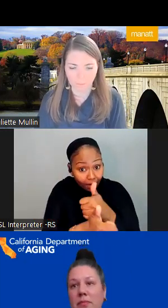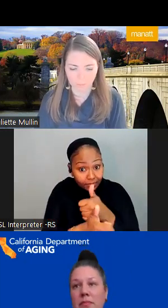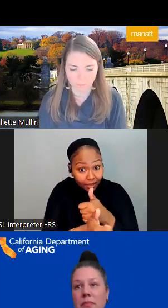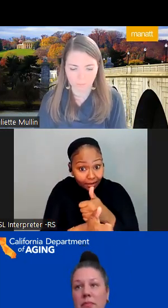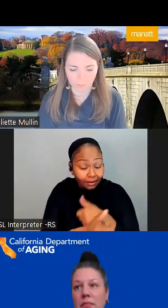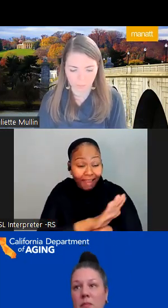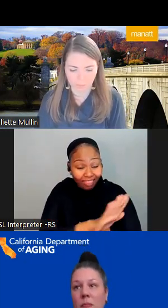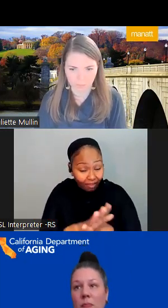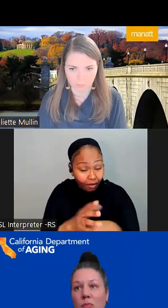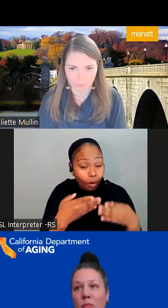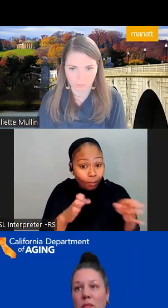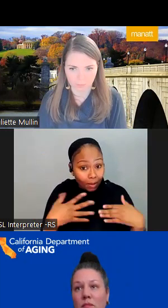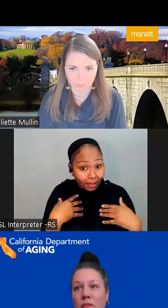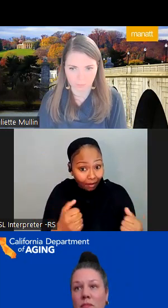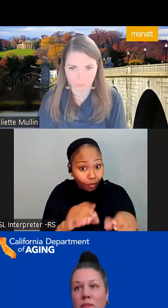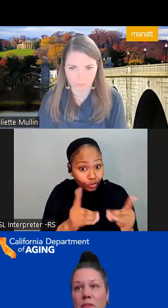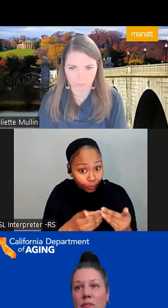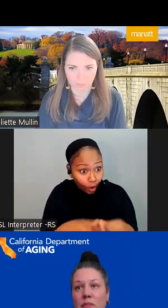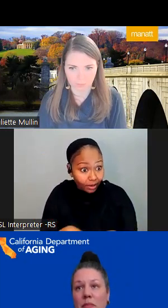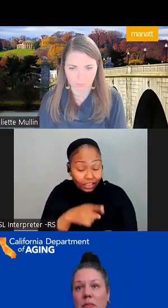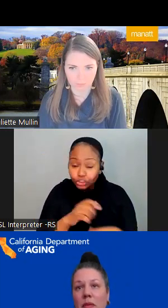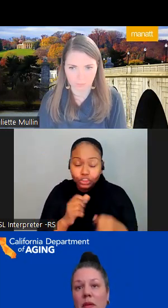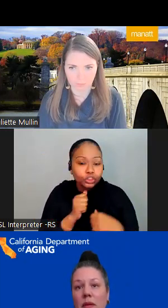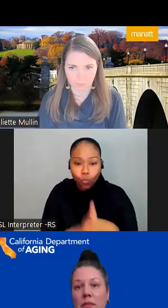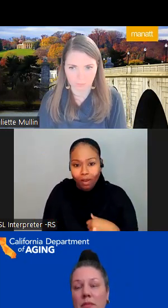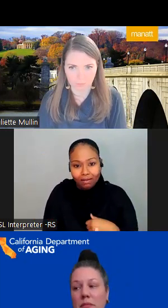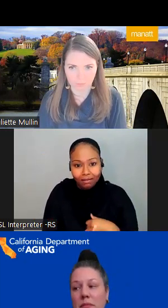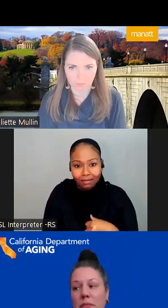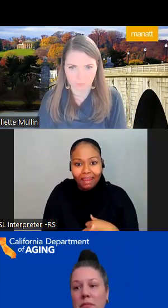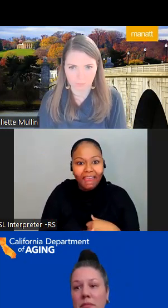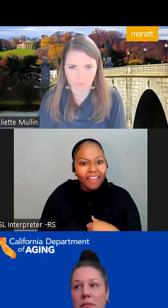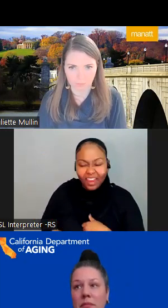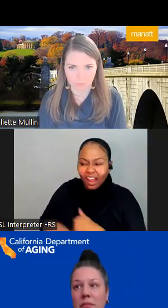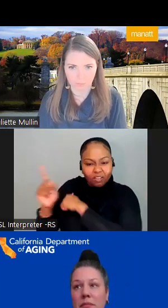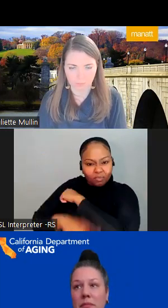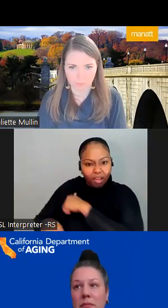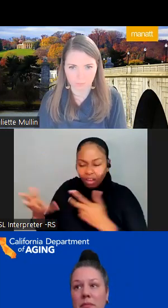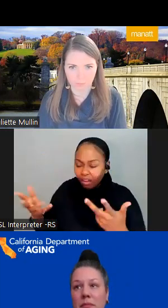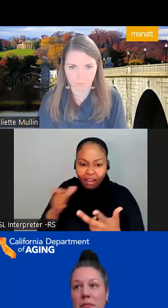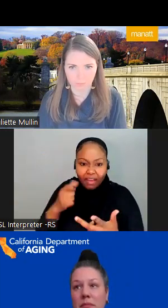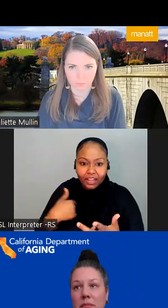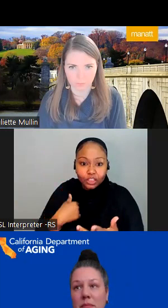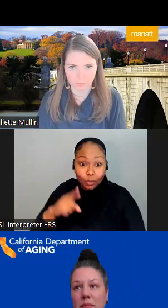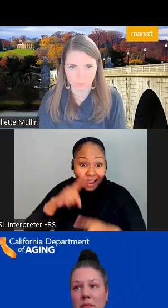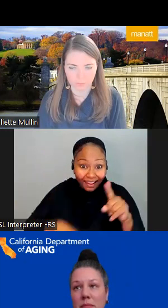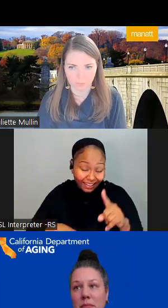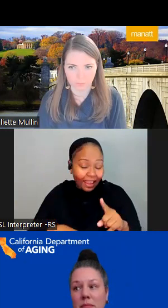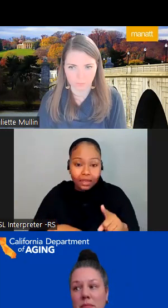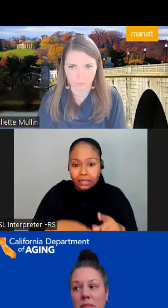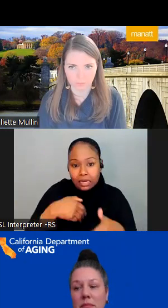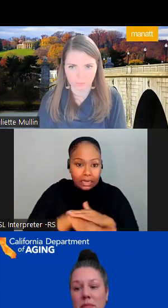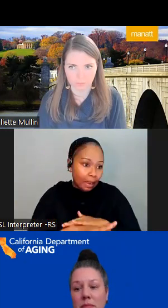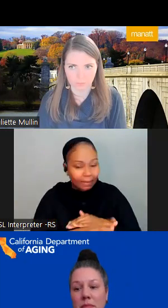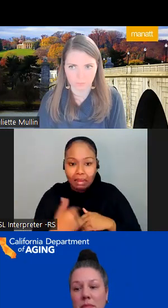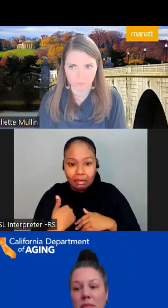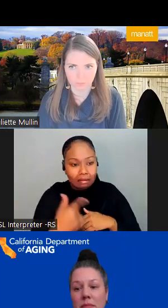department. She wouldn't, and I got reprimanded, and I got a new set of restrictions, one of which that I was never to interfere with the facility operations